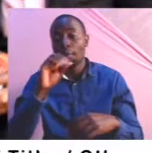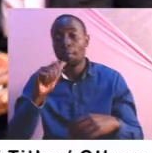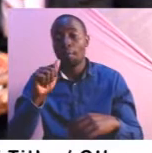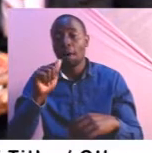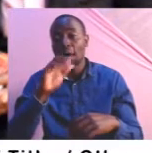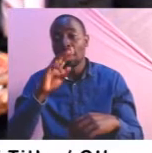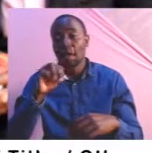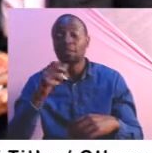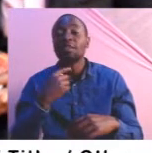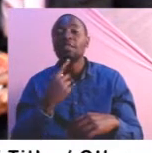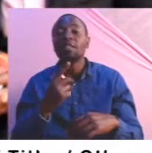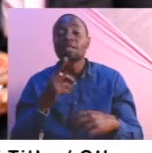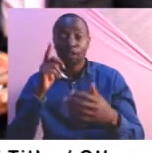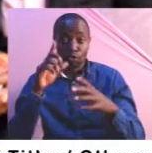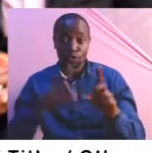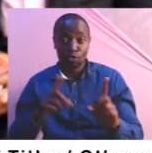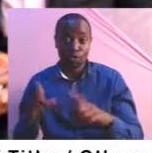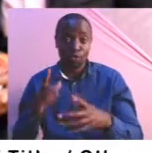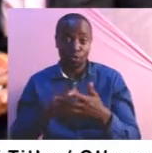do whatever the Lord say?